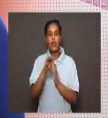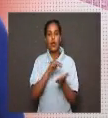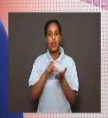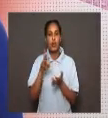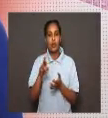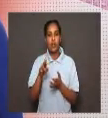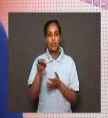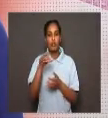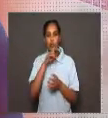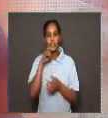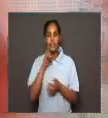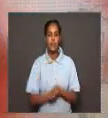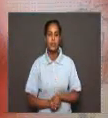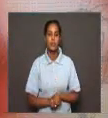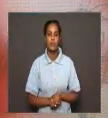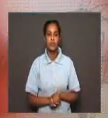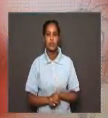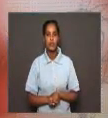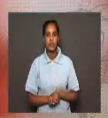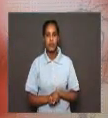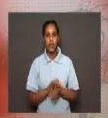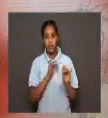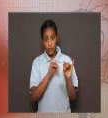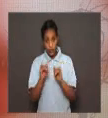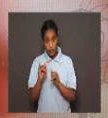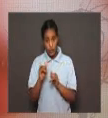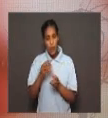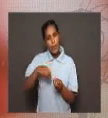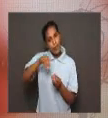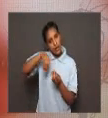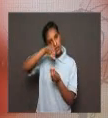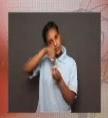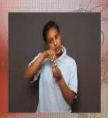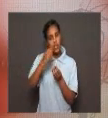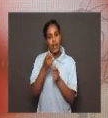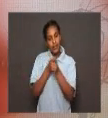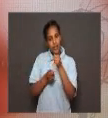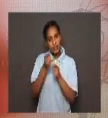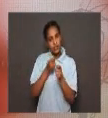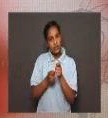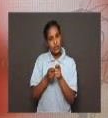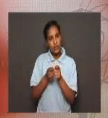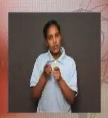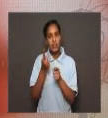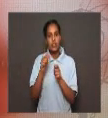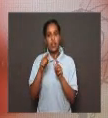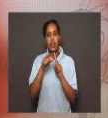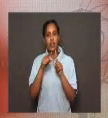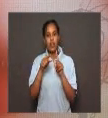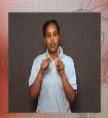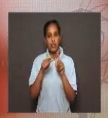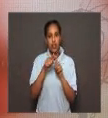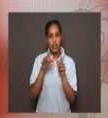molecular solids. In order to maximize the attractions, the cations